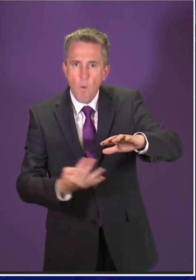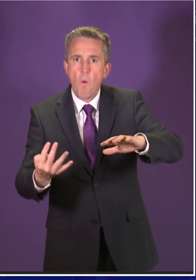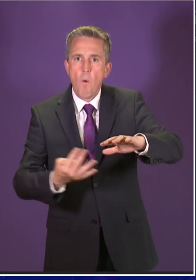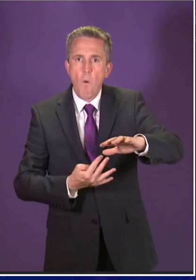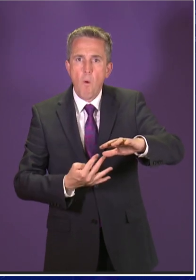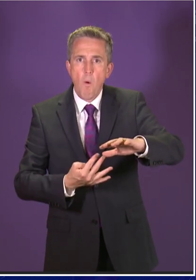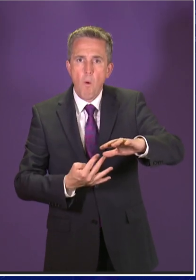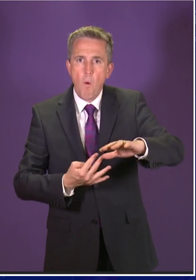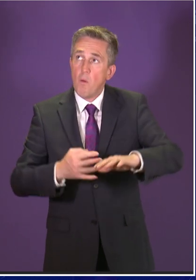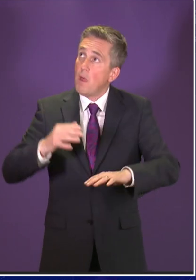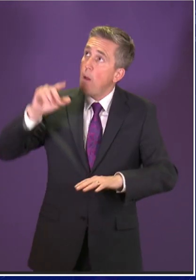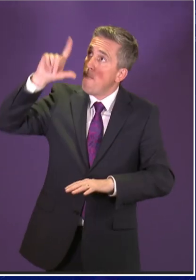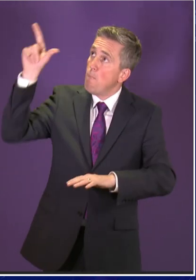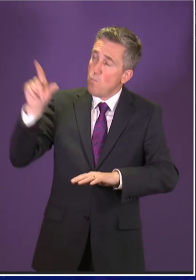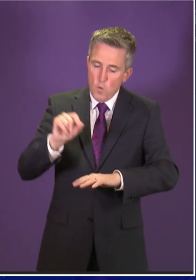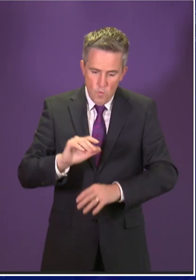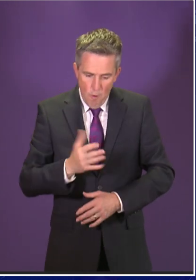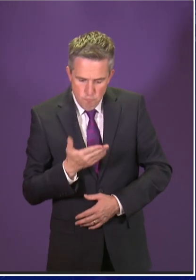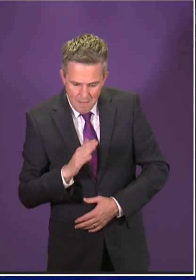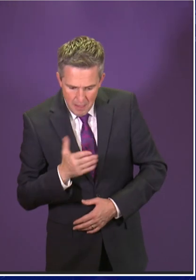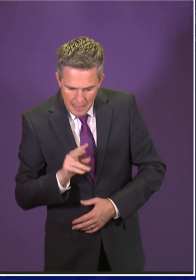of the cinnamon on the moon?